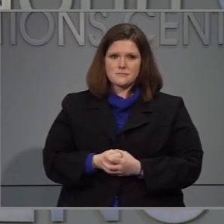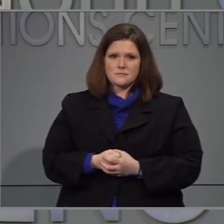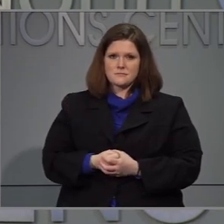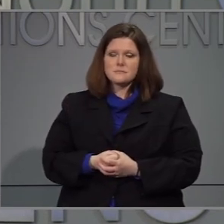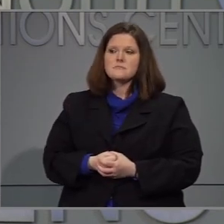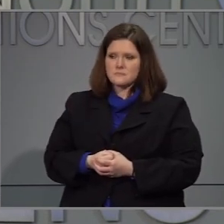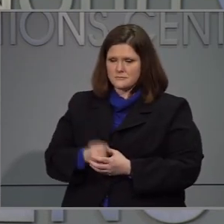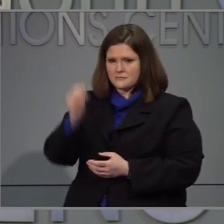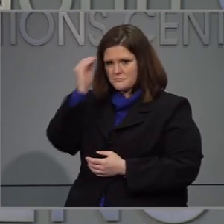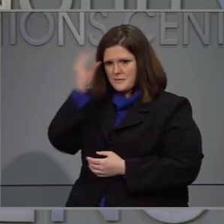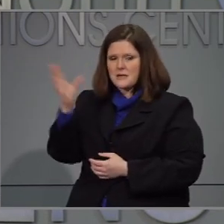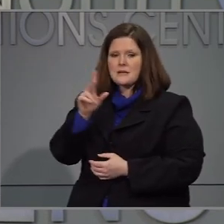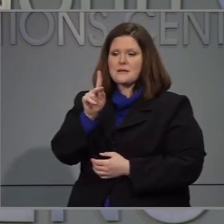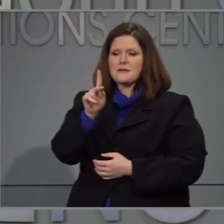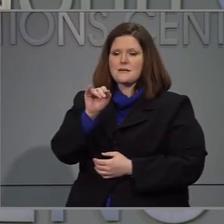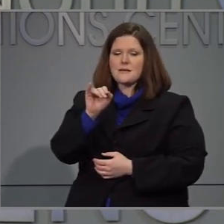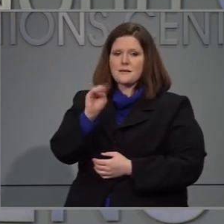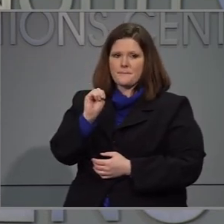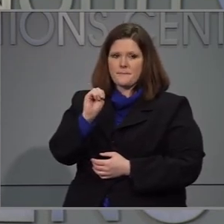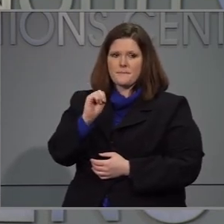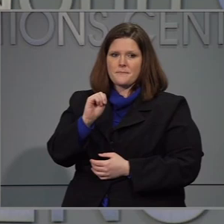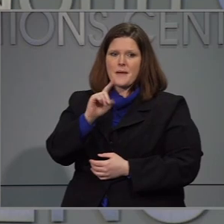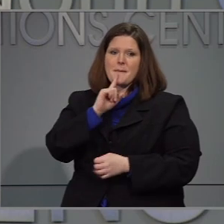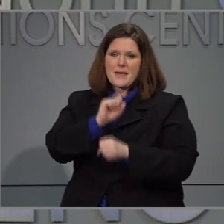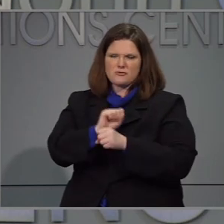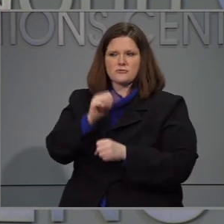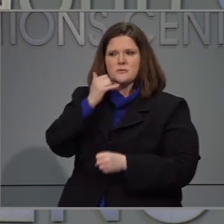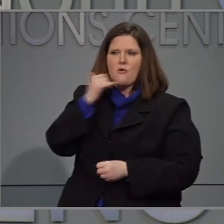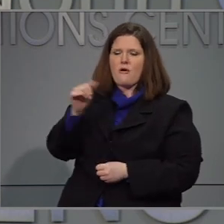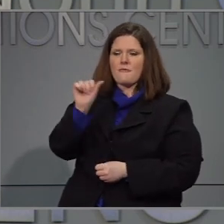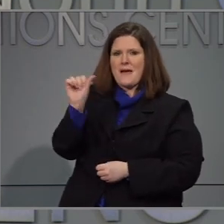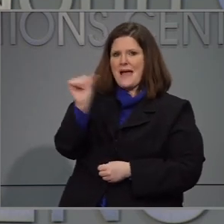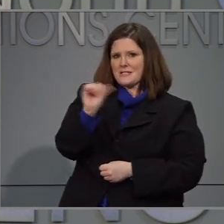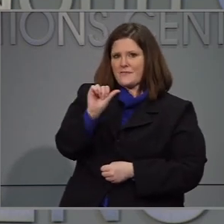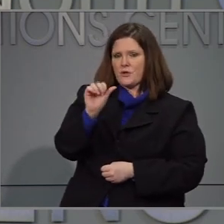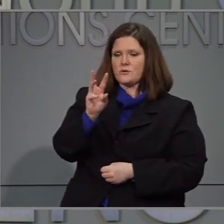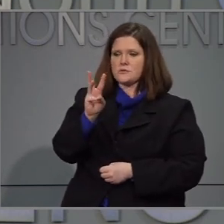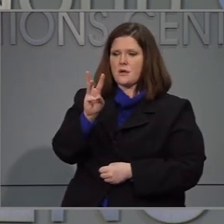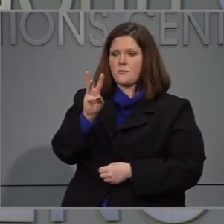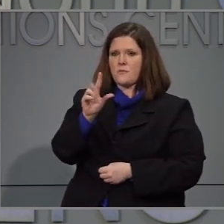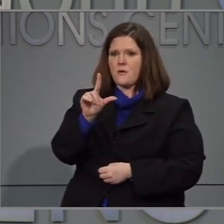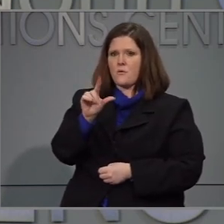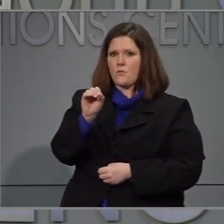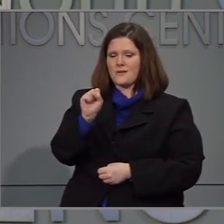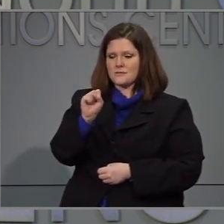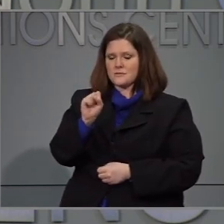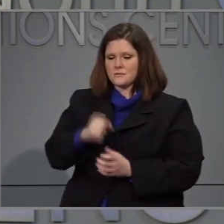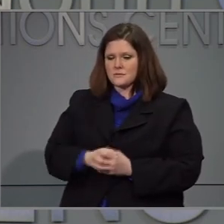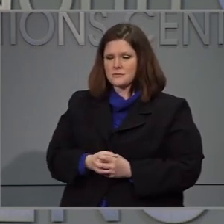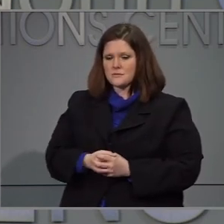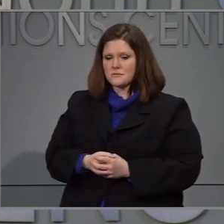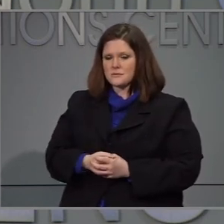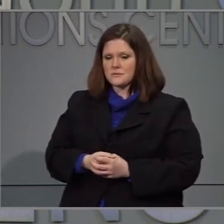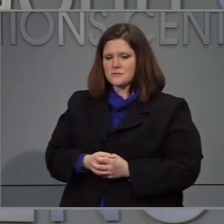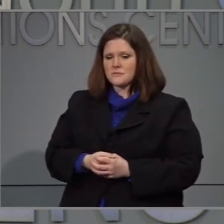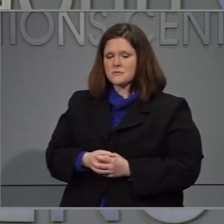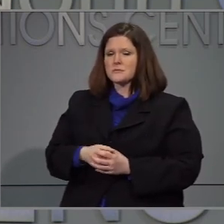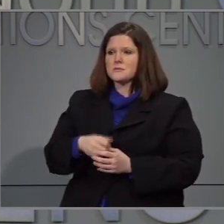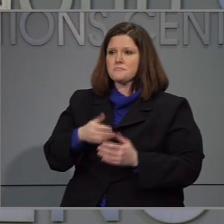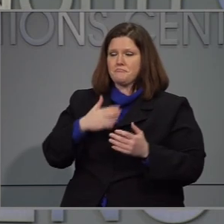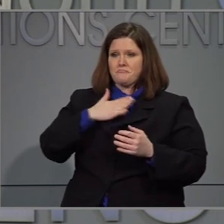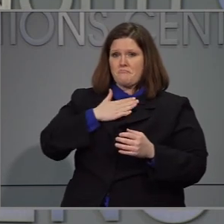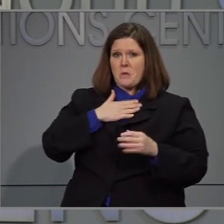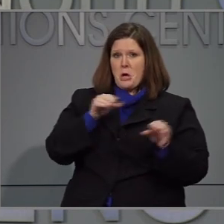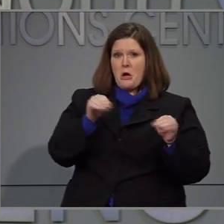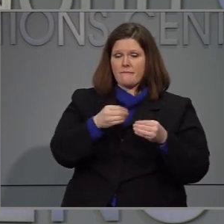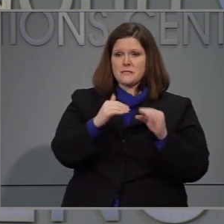Governor. I'm calling from Asheville, WLOS. We have received so many emails from